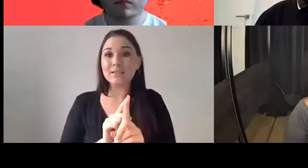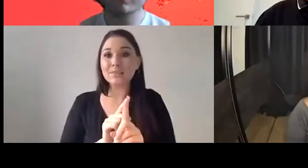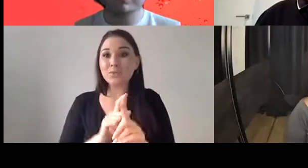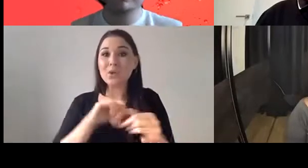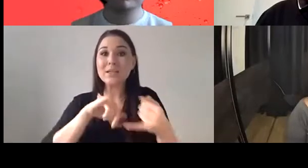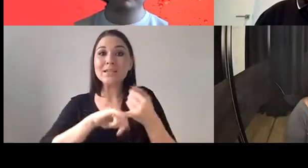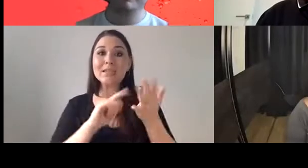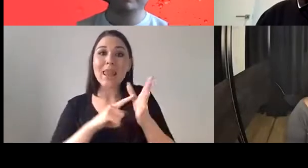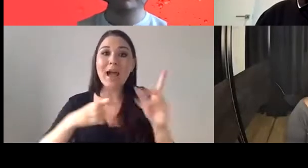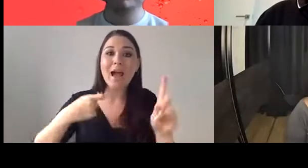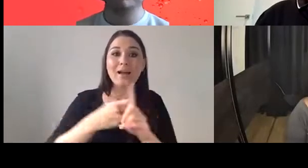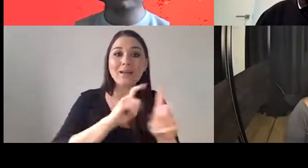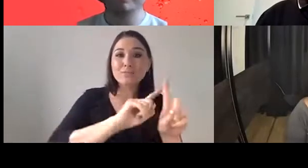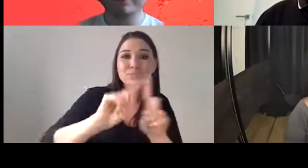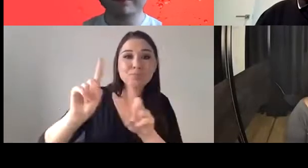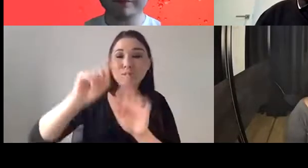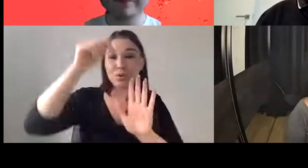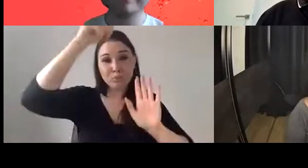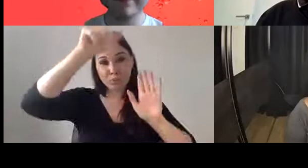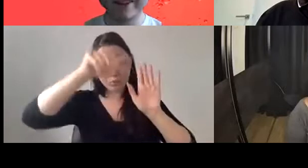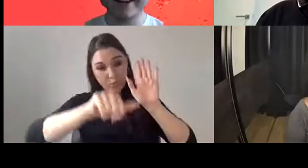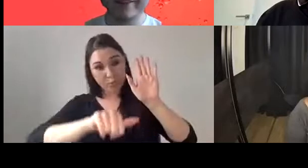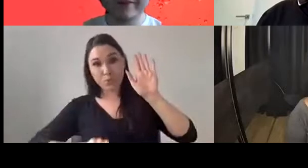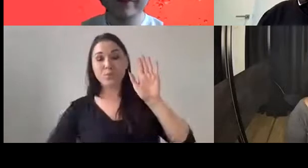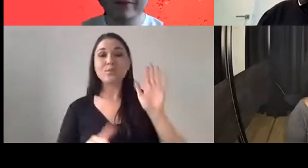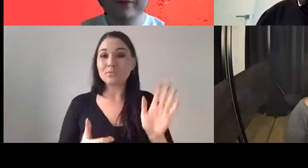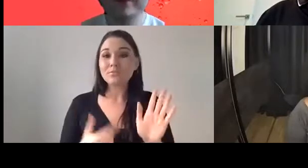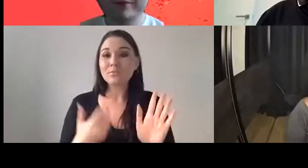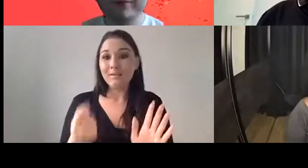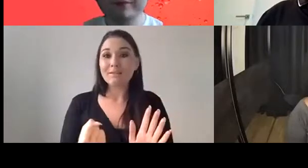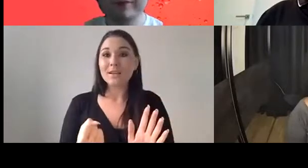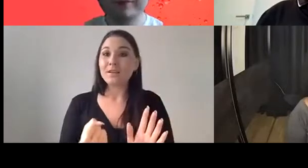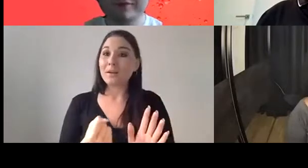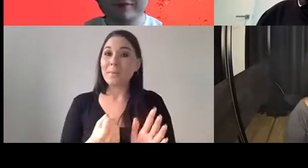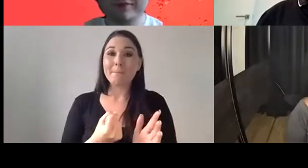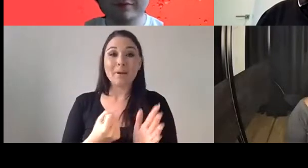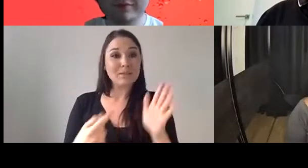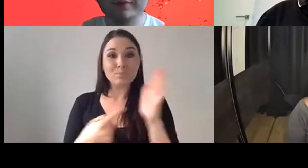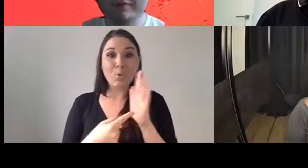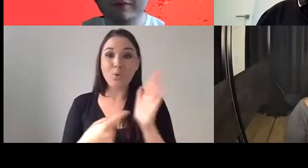or the list is endless, isn't it? Yeah. But I think it's really important that